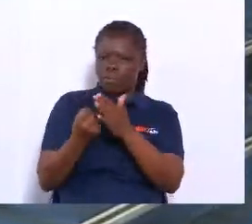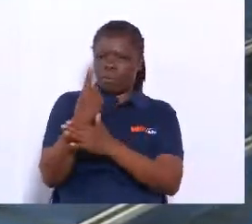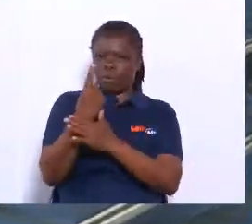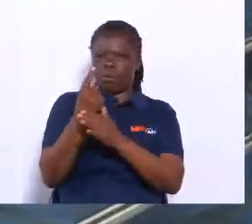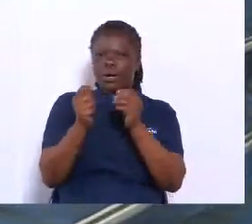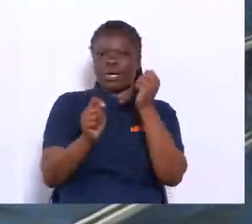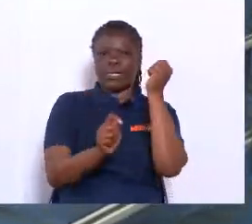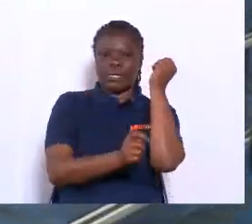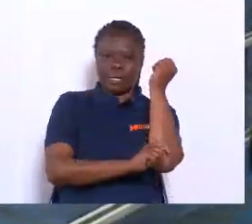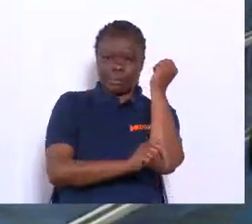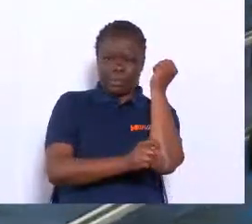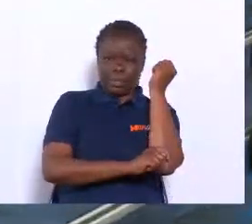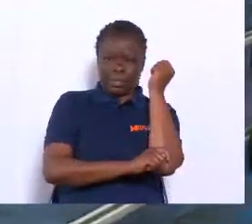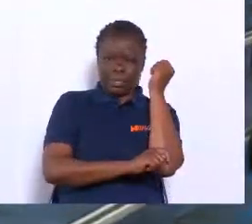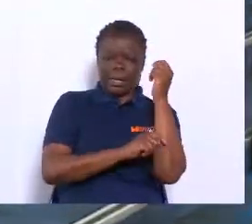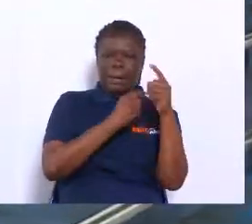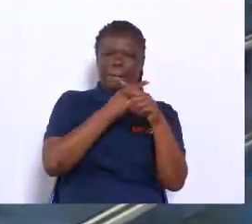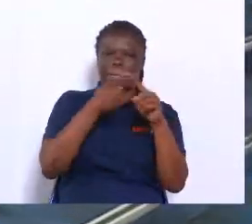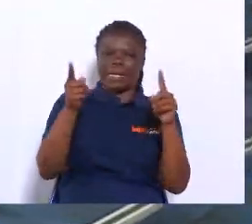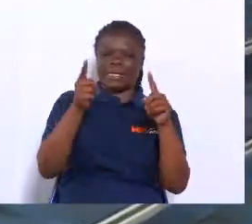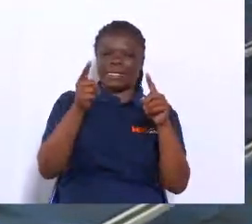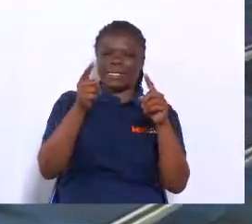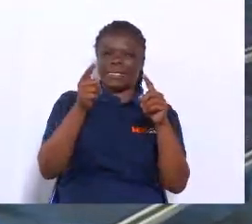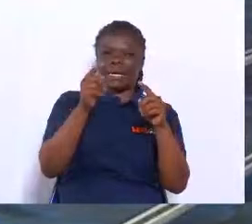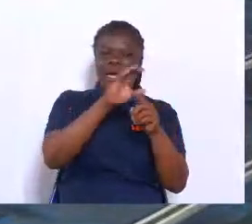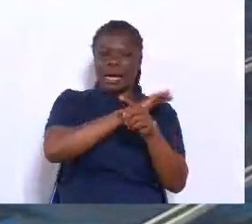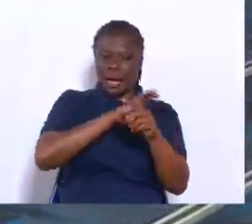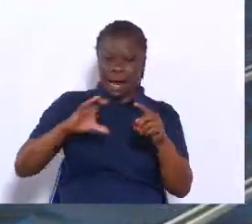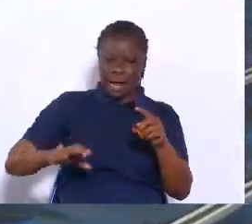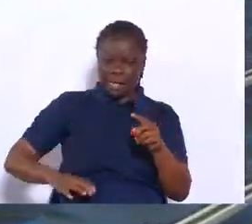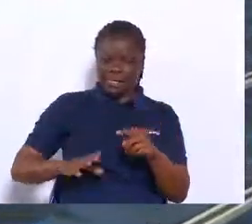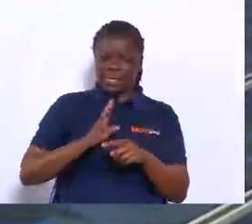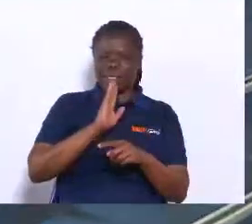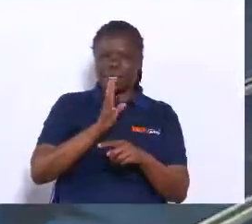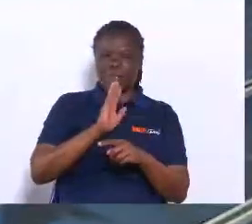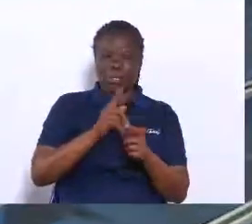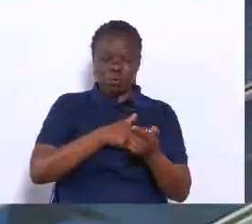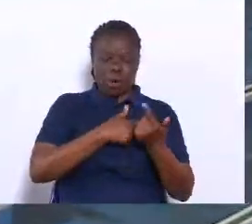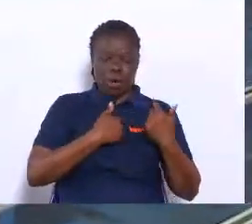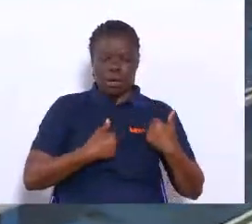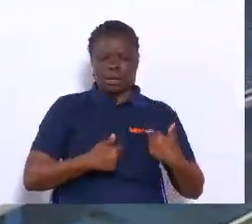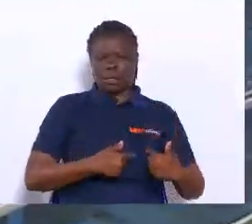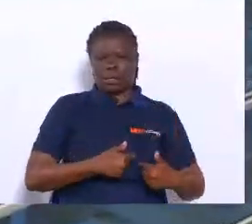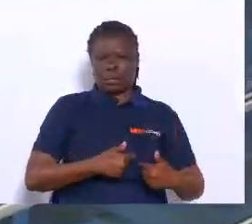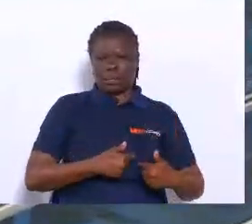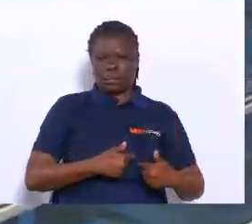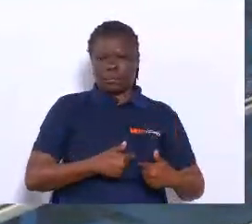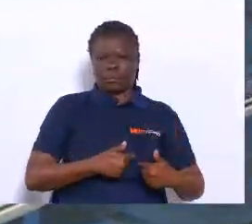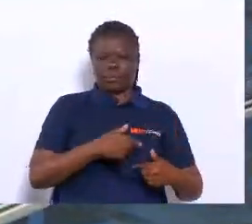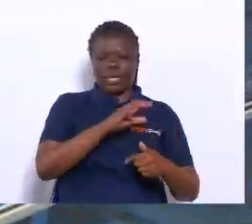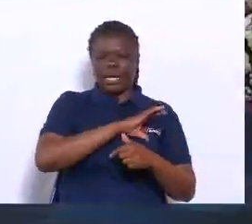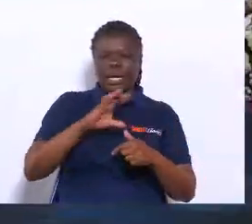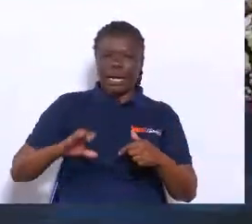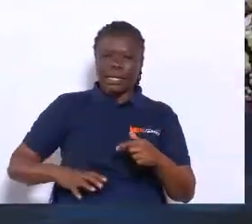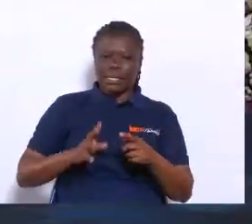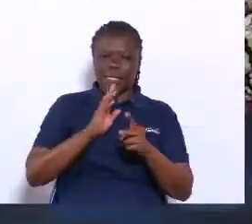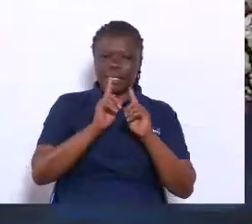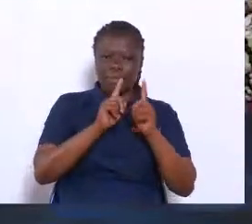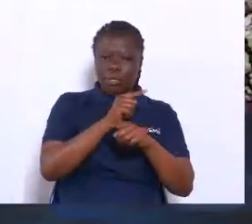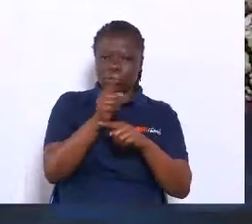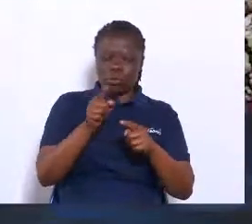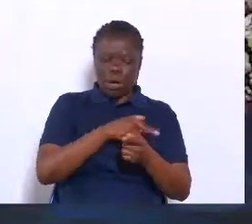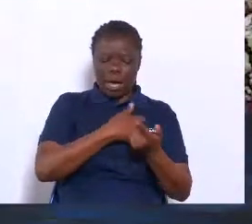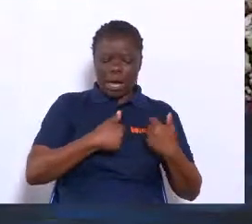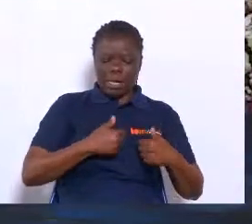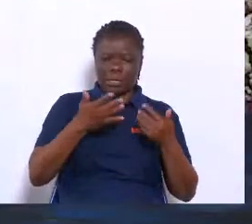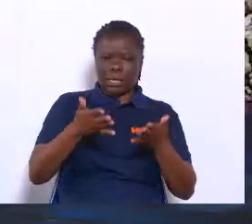yet, Christ speaks to our heart. Christ speaks to your heart just now. Have you become